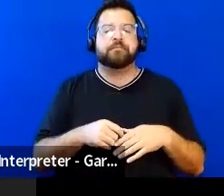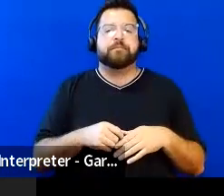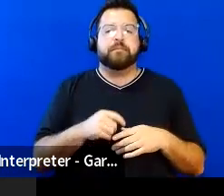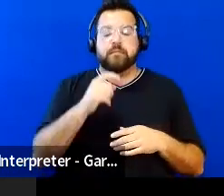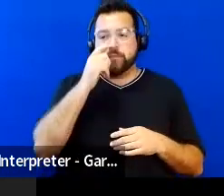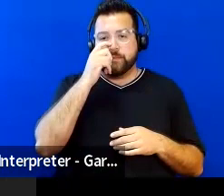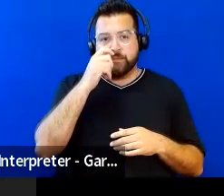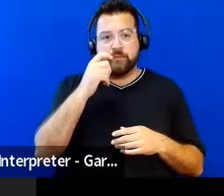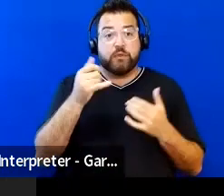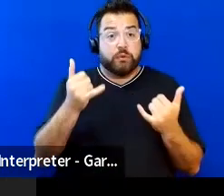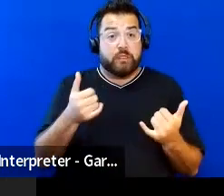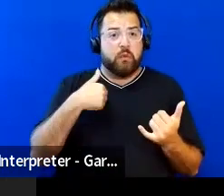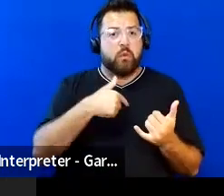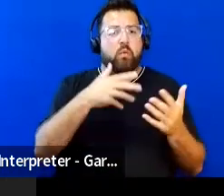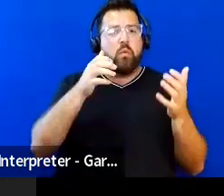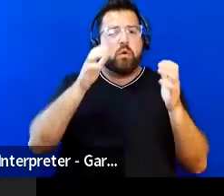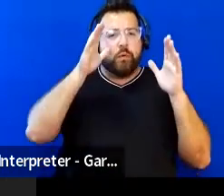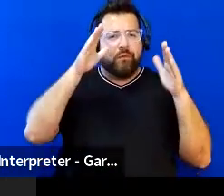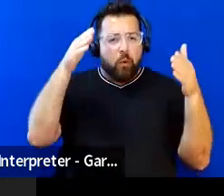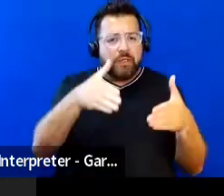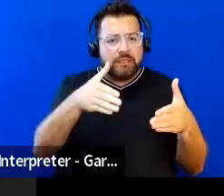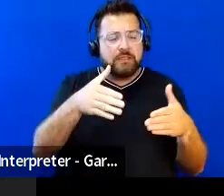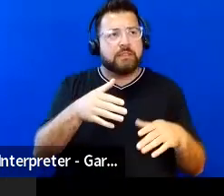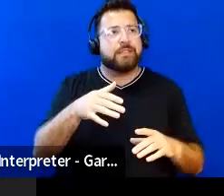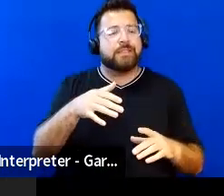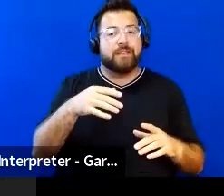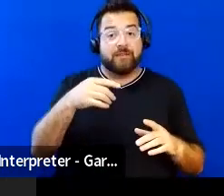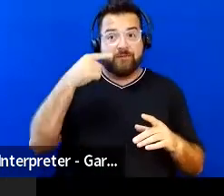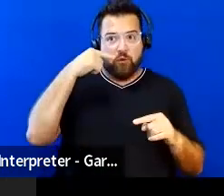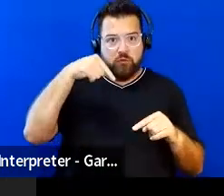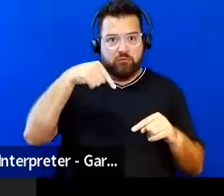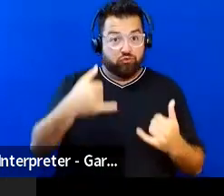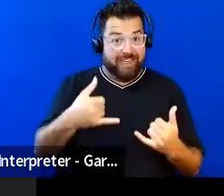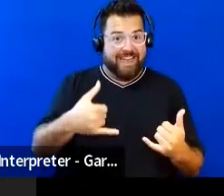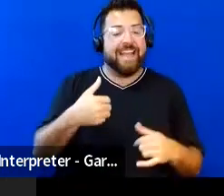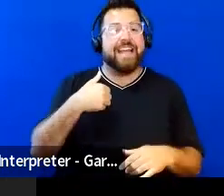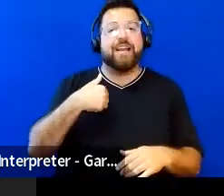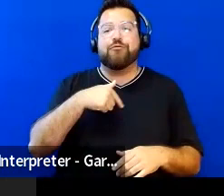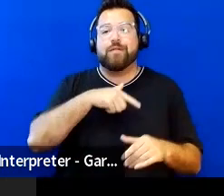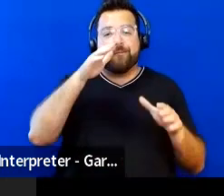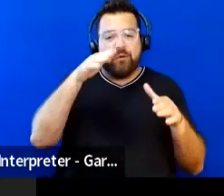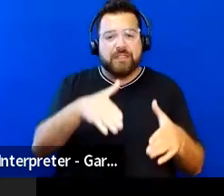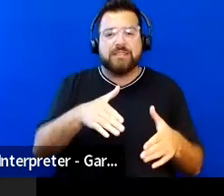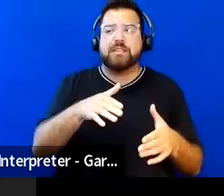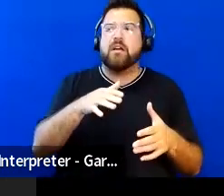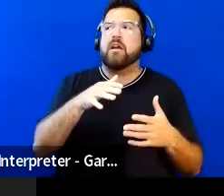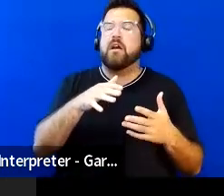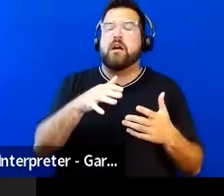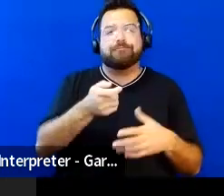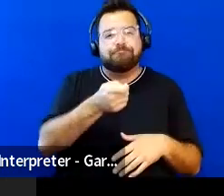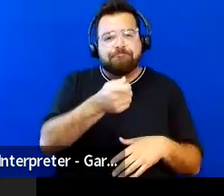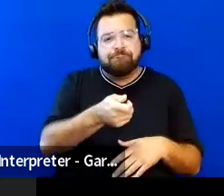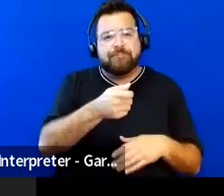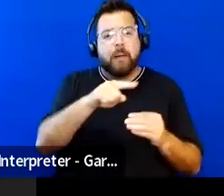We wanted to focus on is just this for this talk this afternoon is just a little bit about